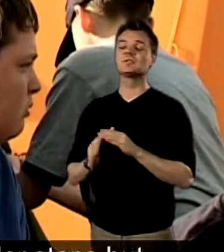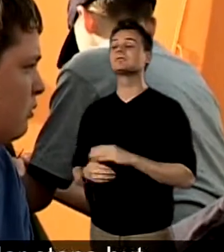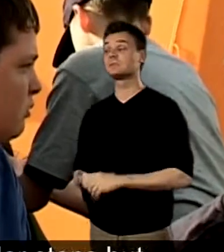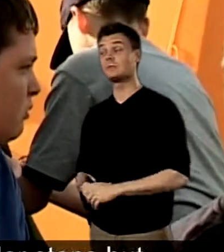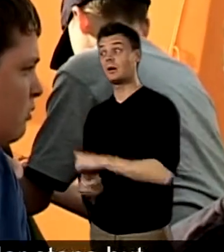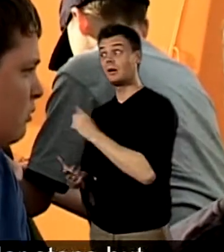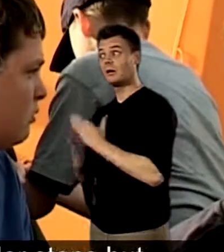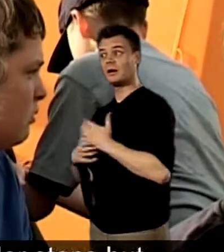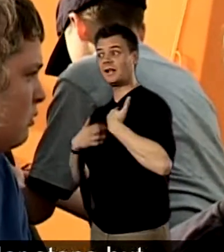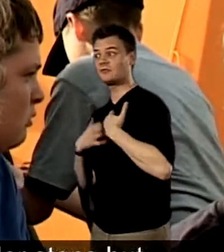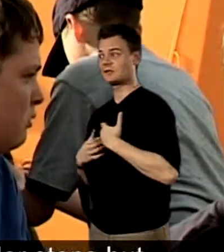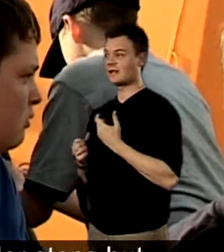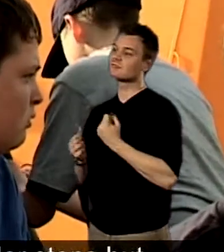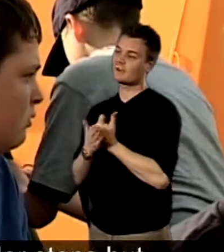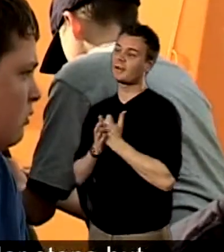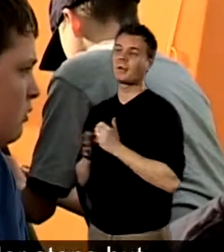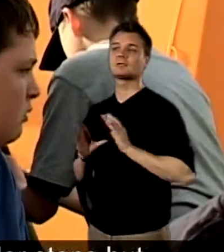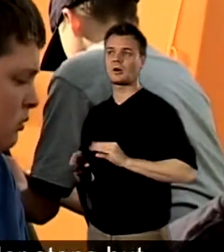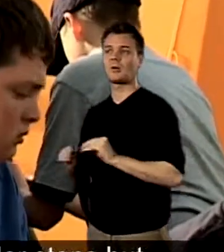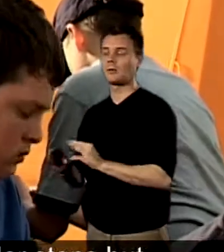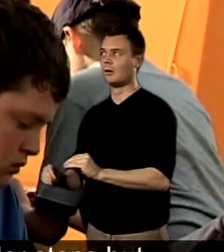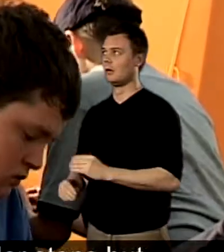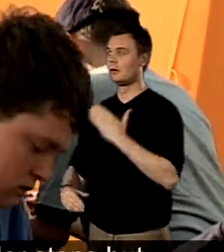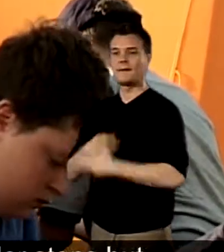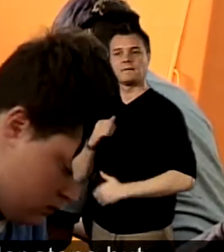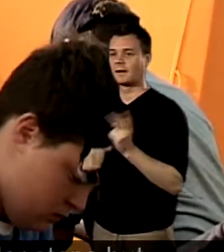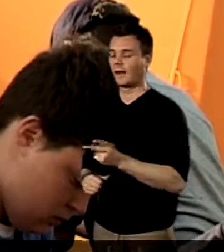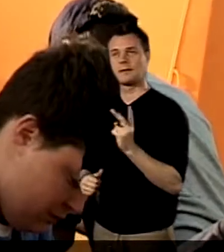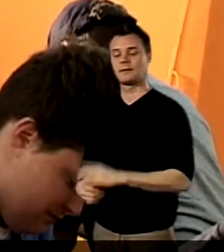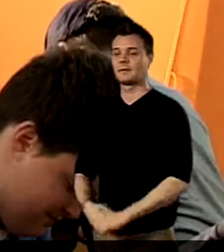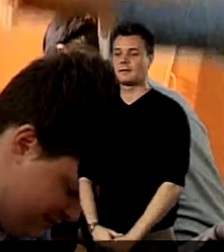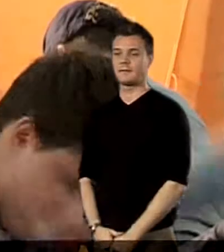had regular stops, but I never want to do it again.